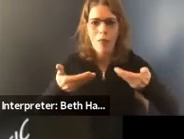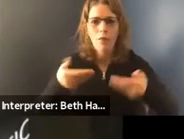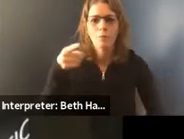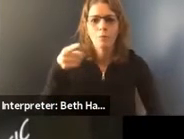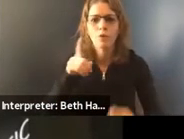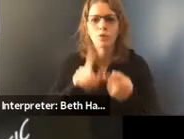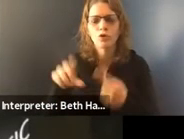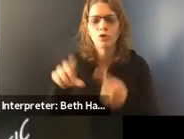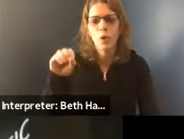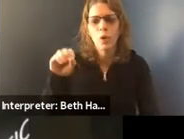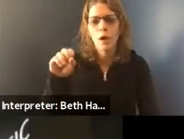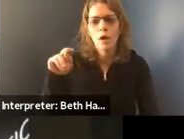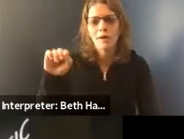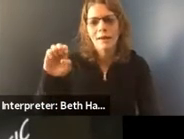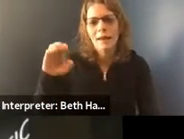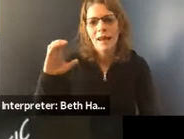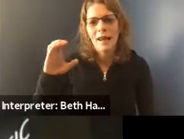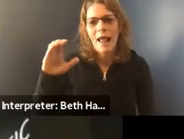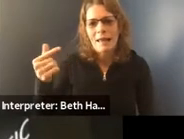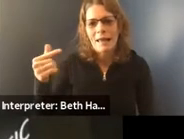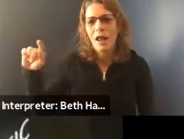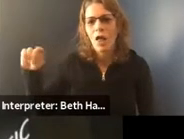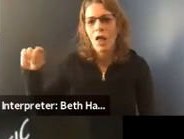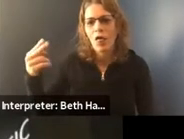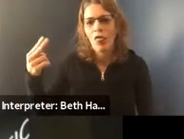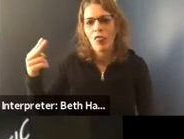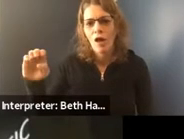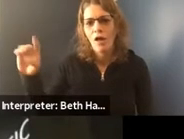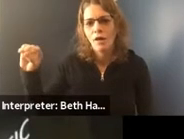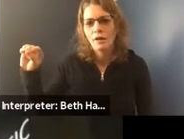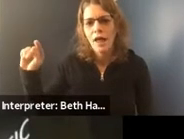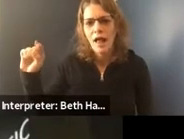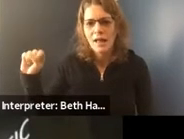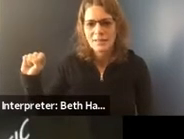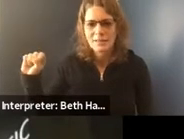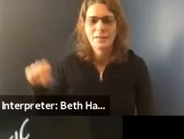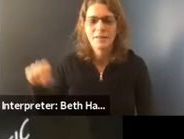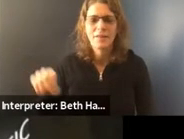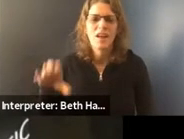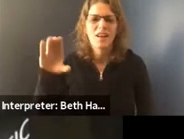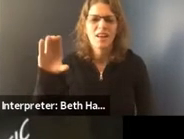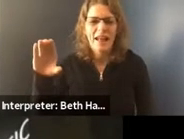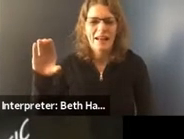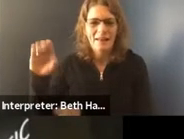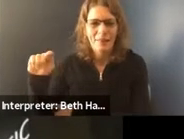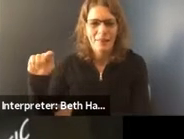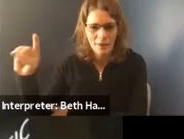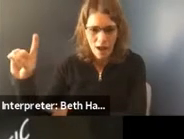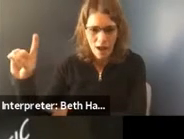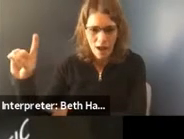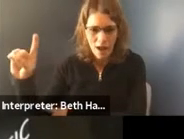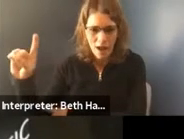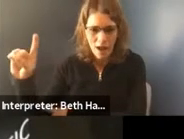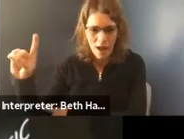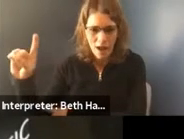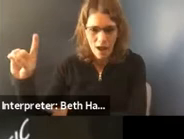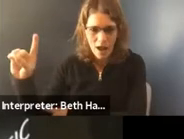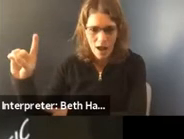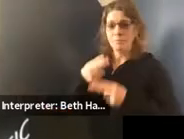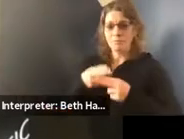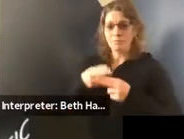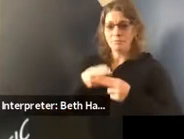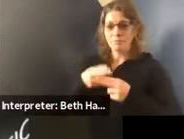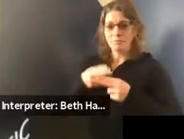Alex Lobos. I'm the Director for Graduate Industrial Design here at RIT. And